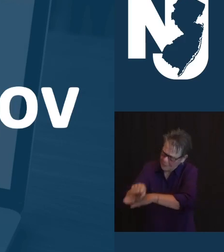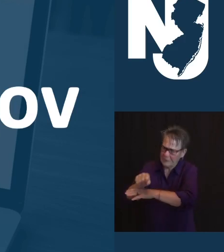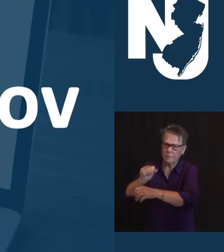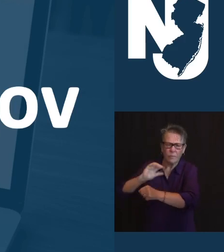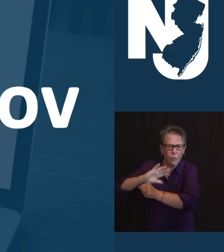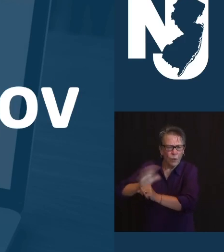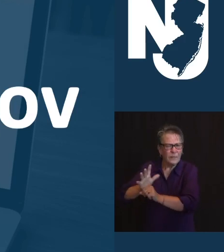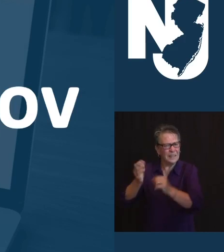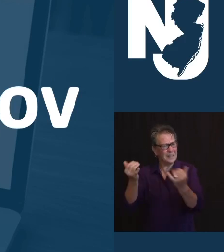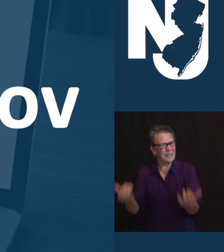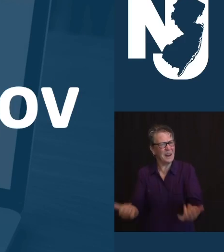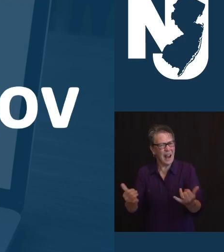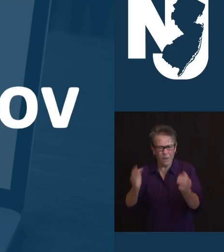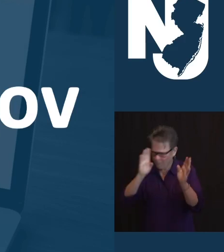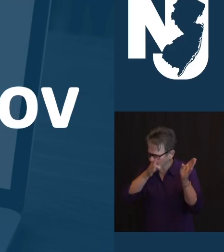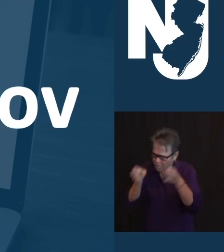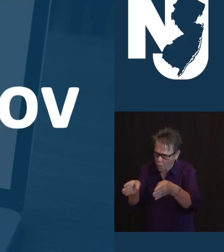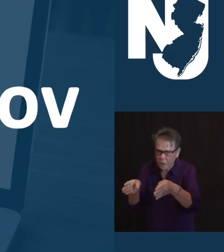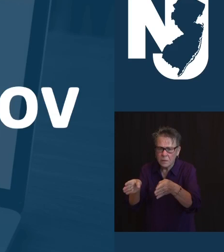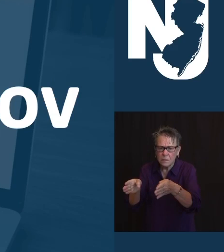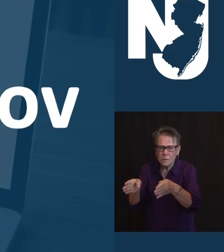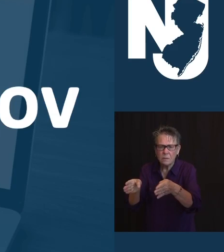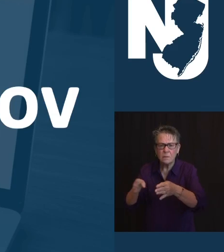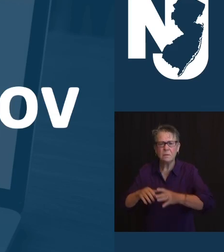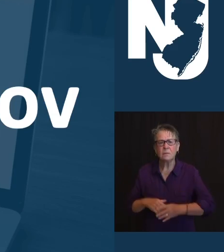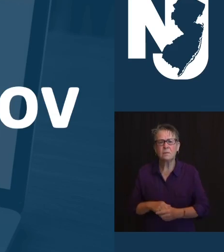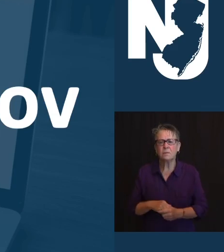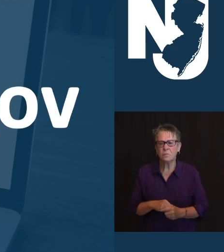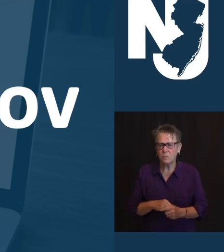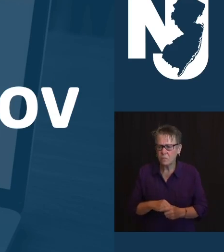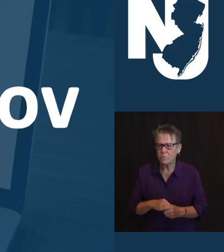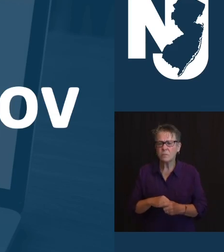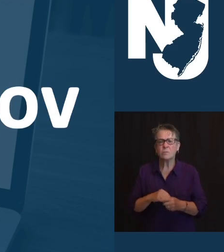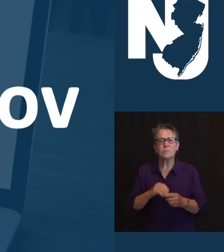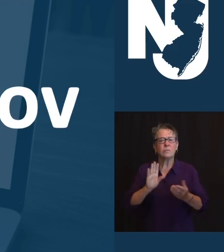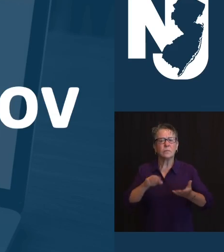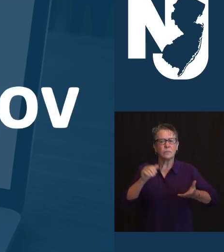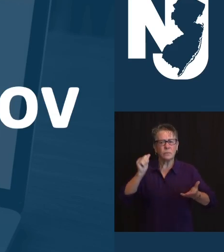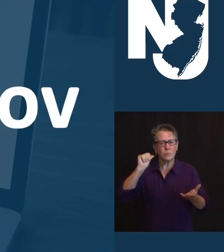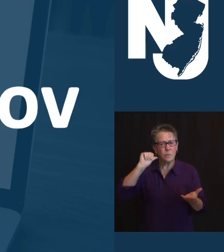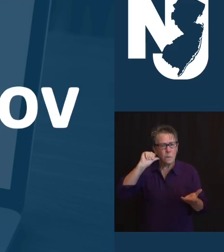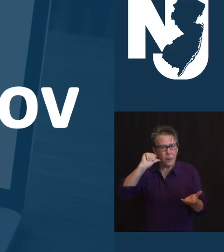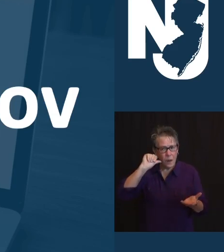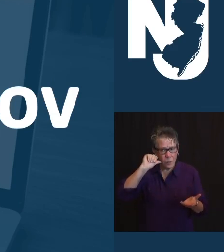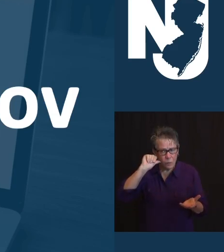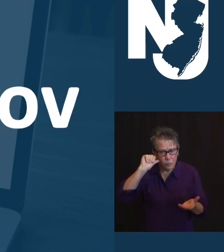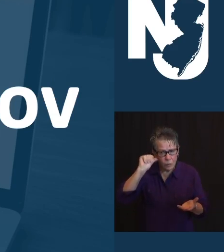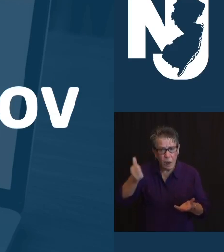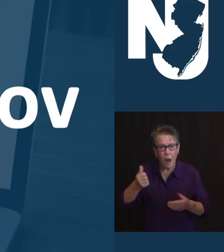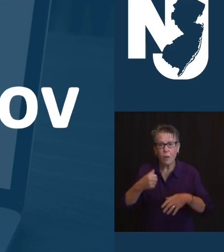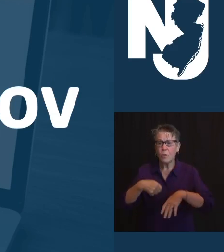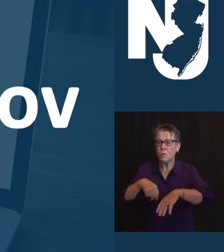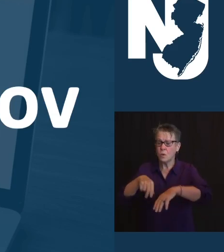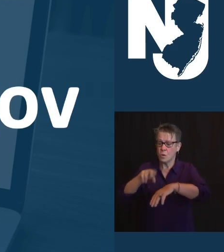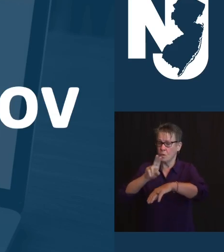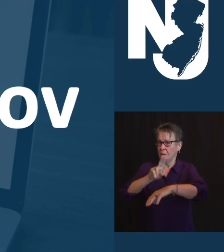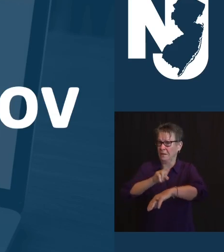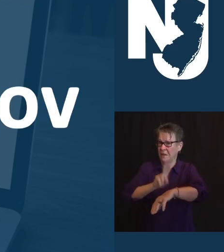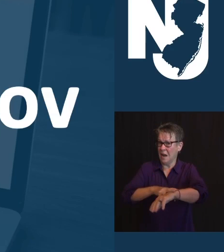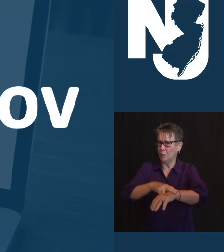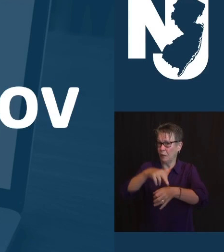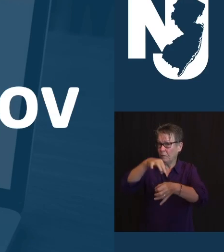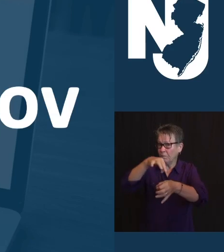Vote. So whichever side of this you're on, get registered and get out and vote. Next, switching